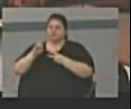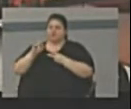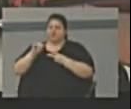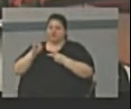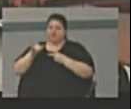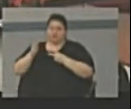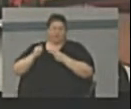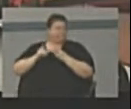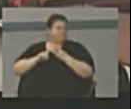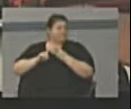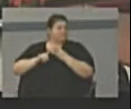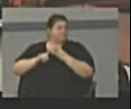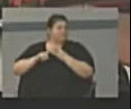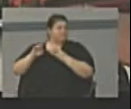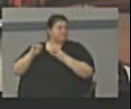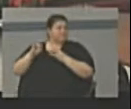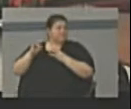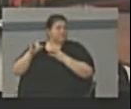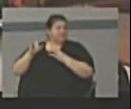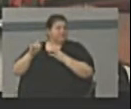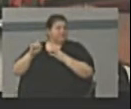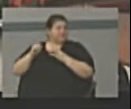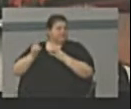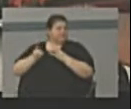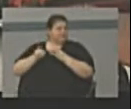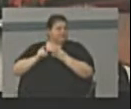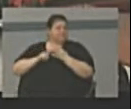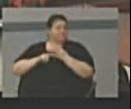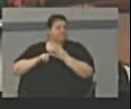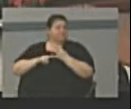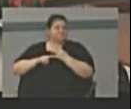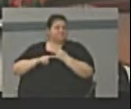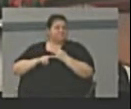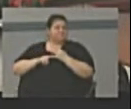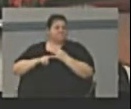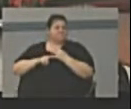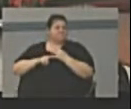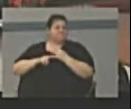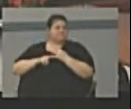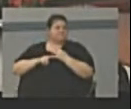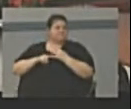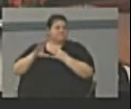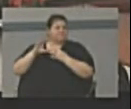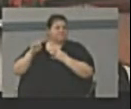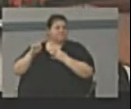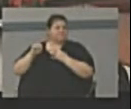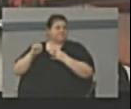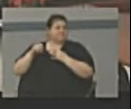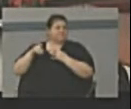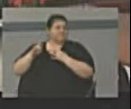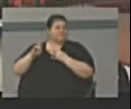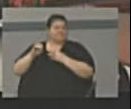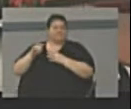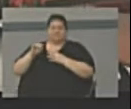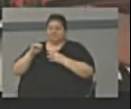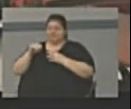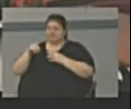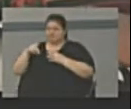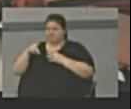Here. Ms. Nicholas? Here. President Pro Tem Laz? Here. Mayor